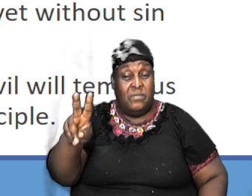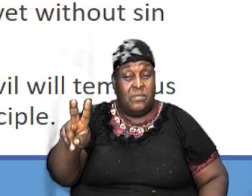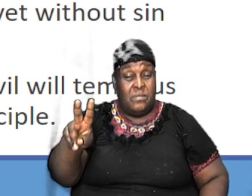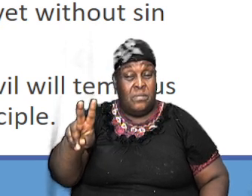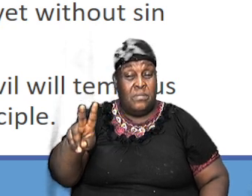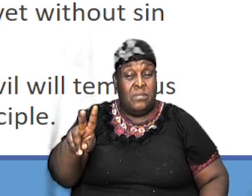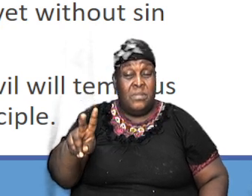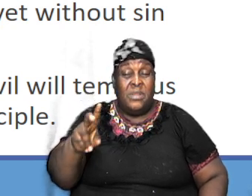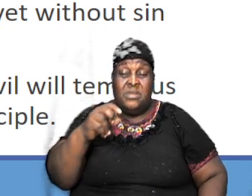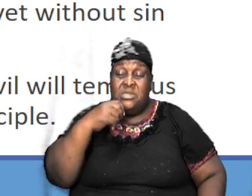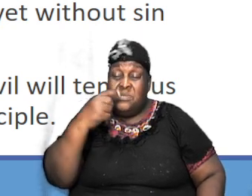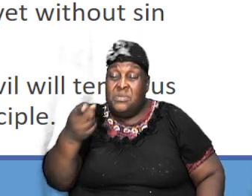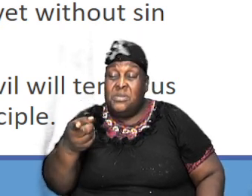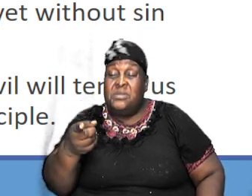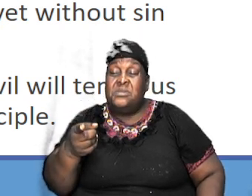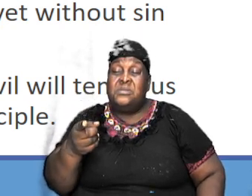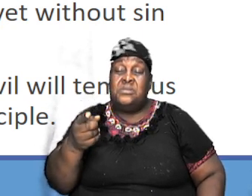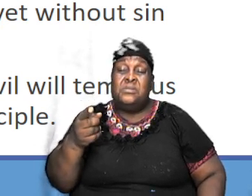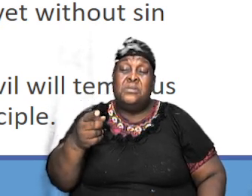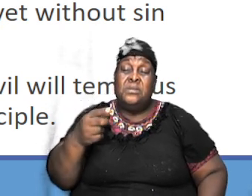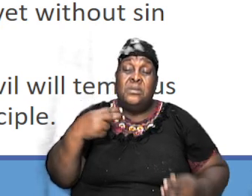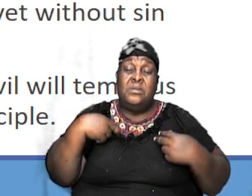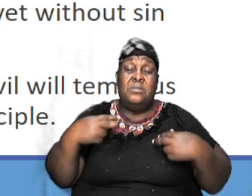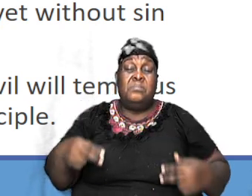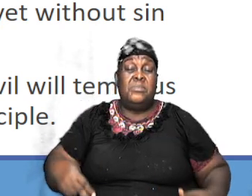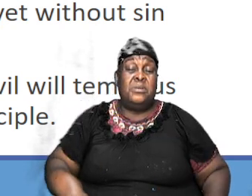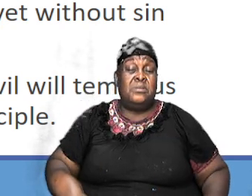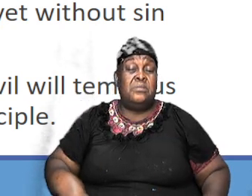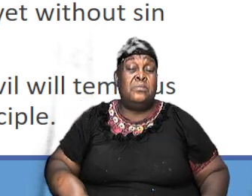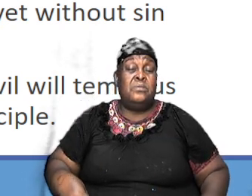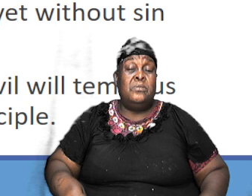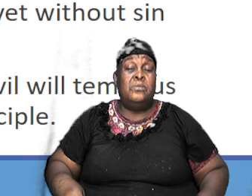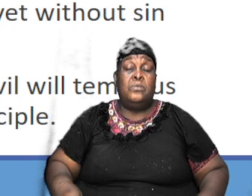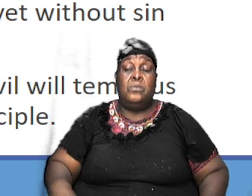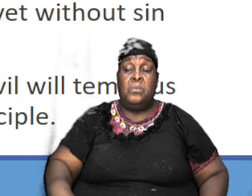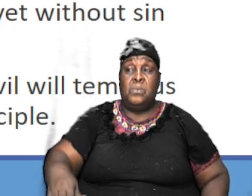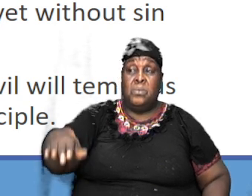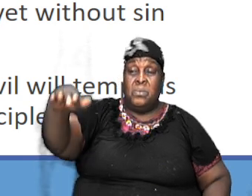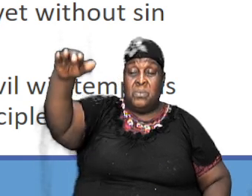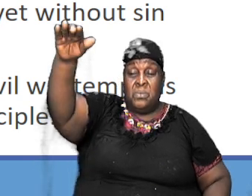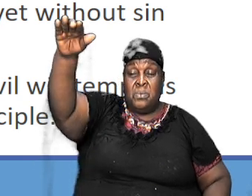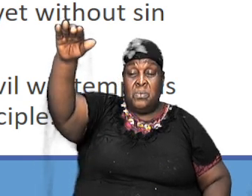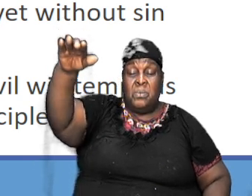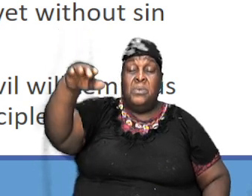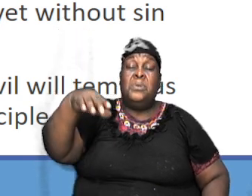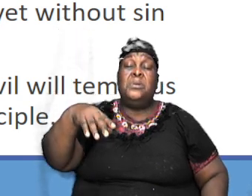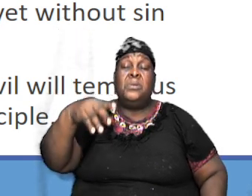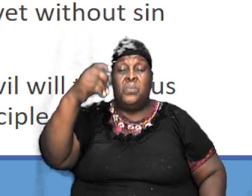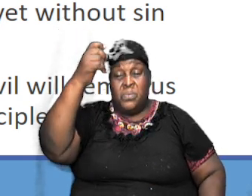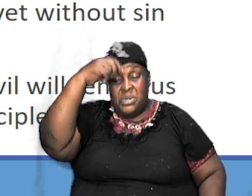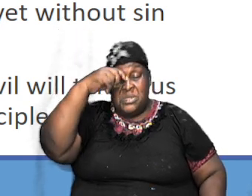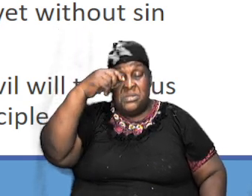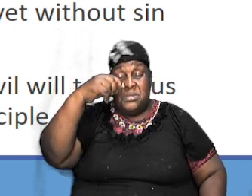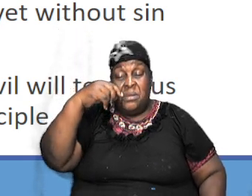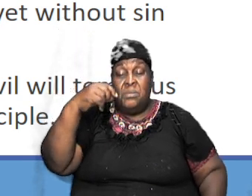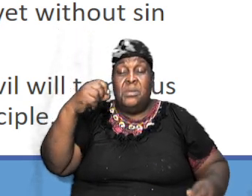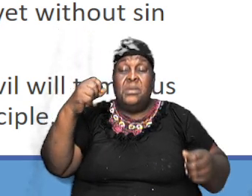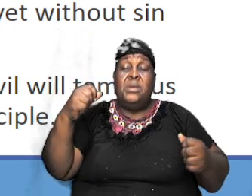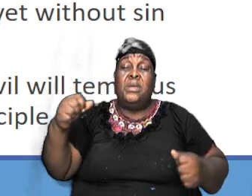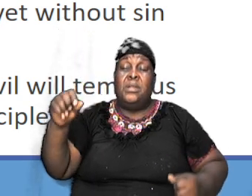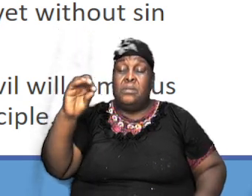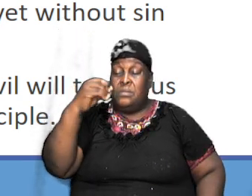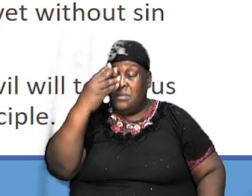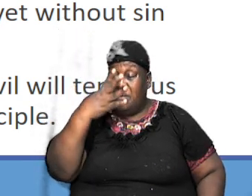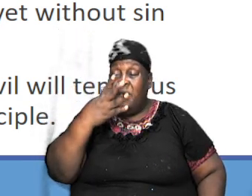52, you know, it speaks about his humanity, that he grew in wisdom and in stature and in favor with God